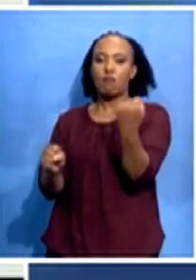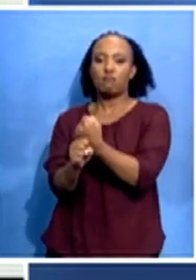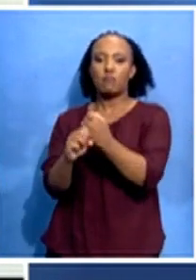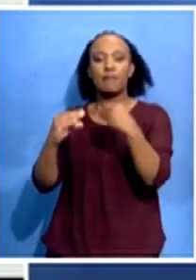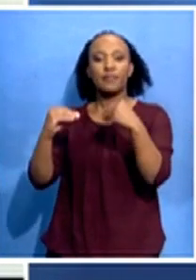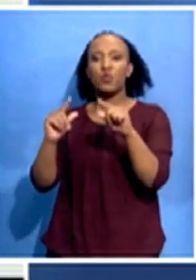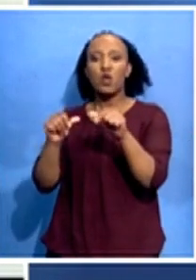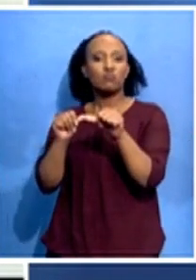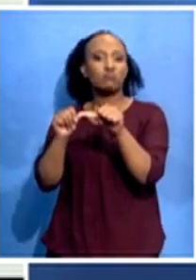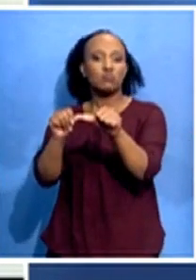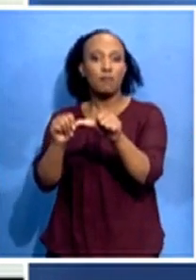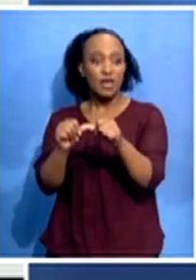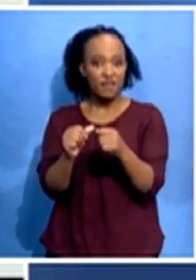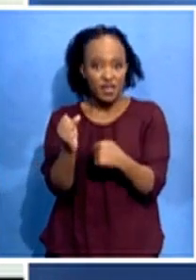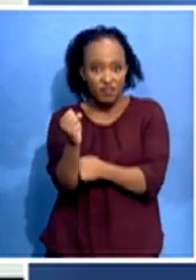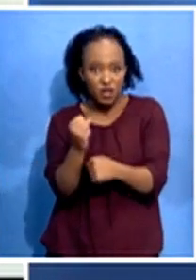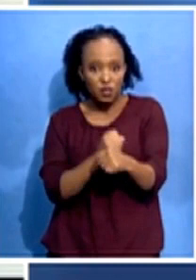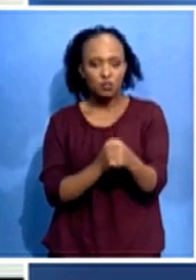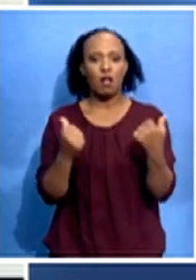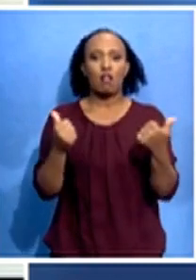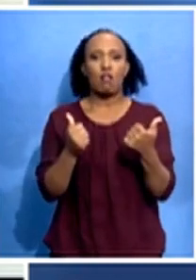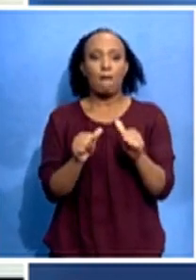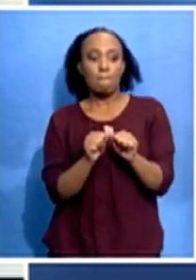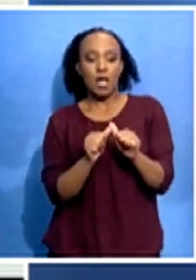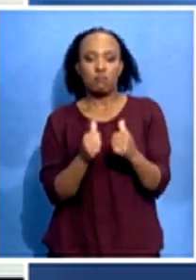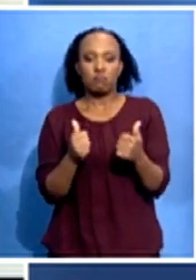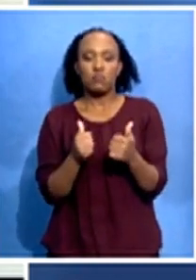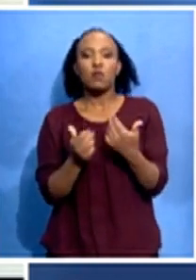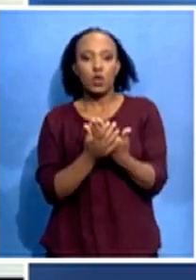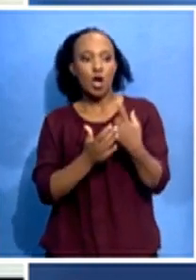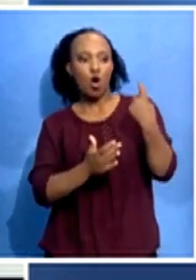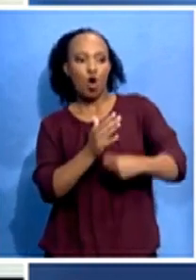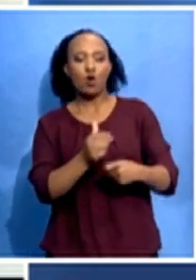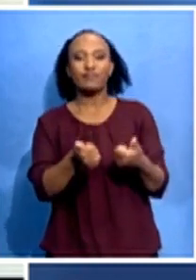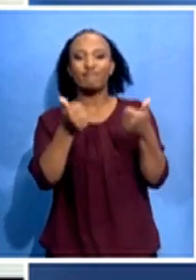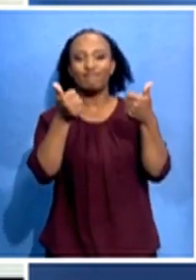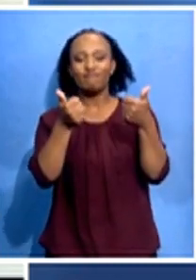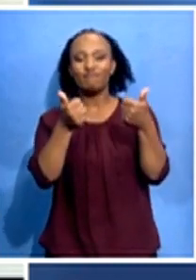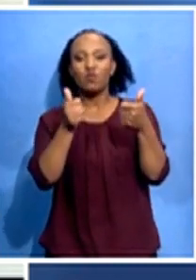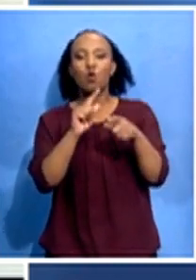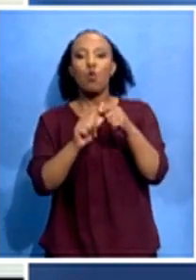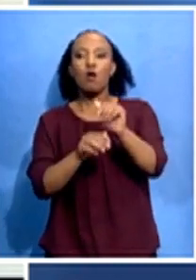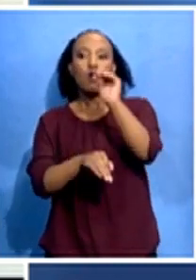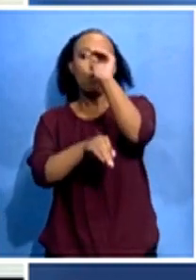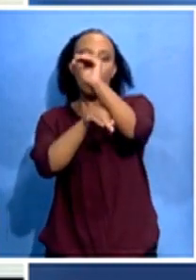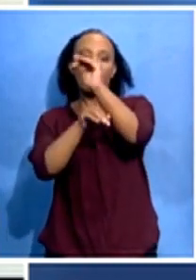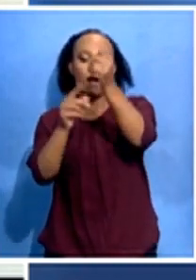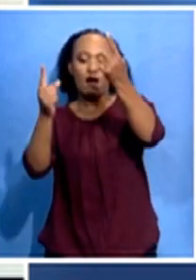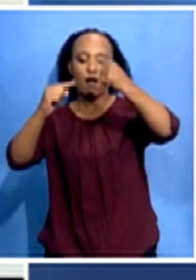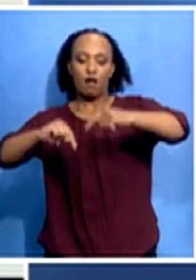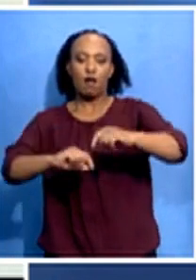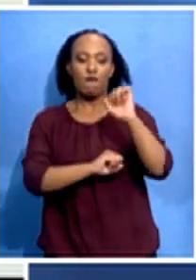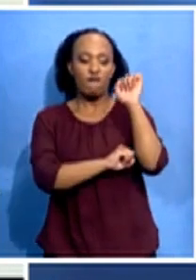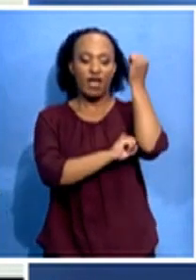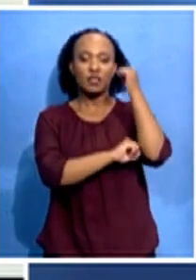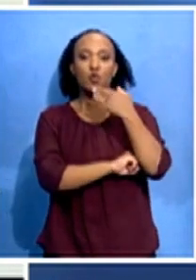cost competitive. Because for overseas manufacturers in South Africa, the biggest cost is logistics, and we